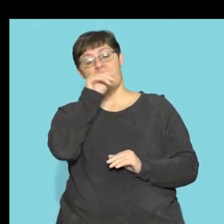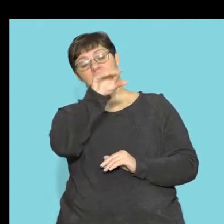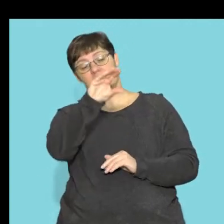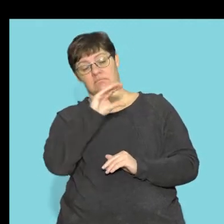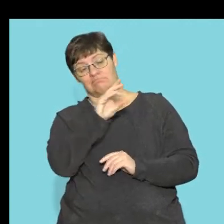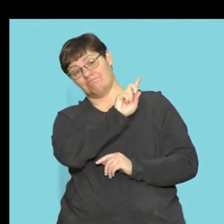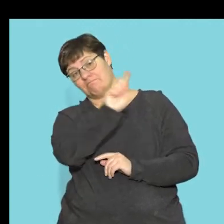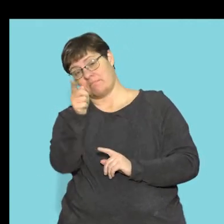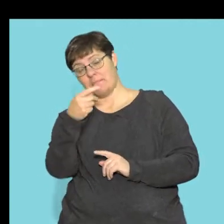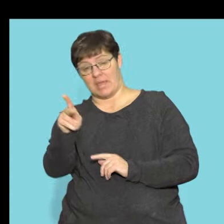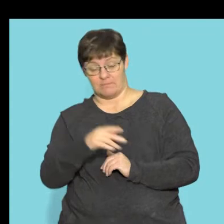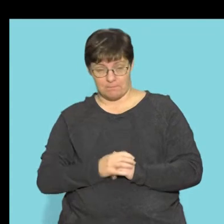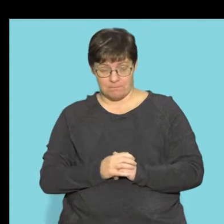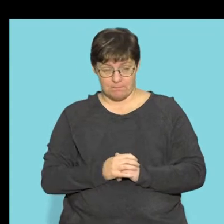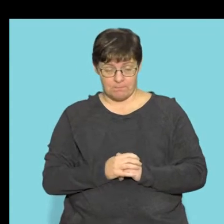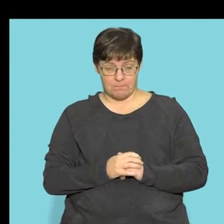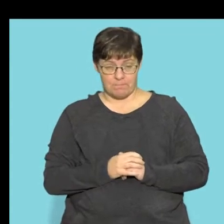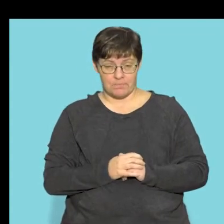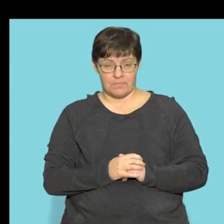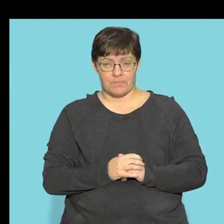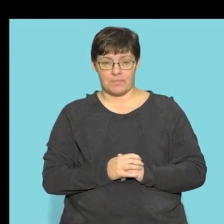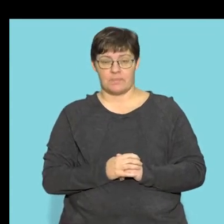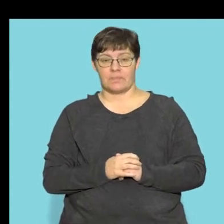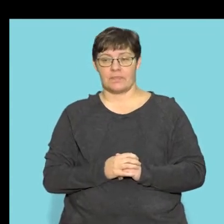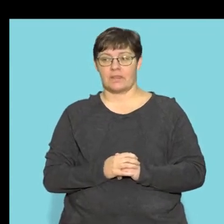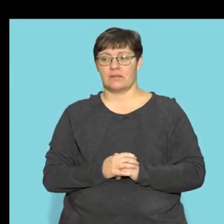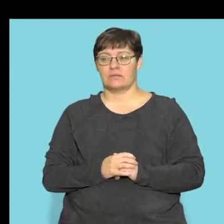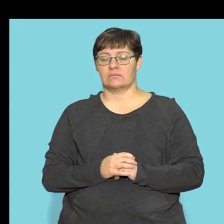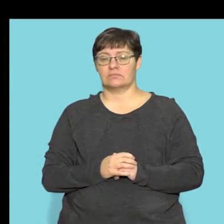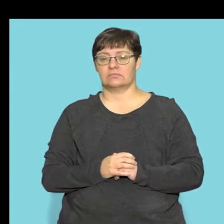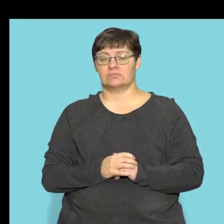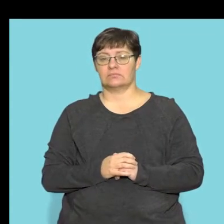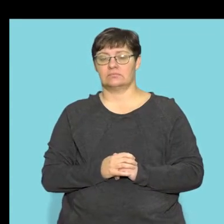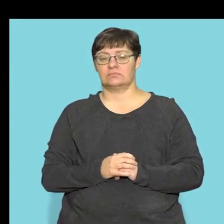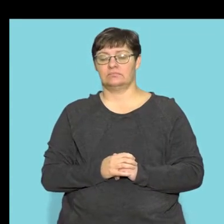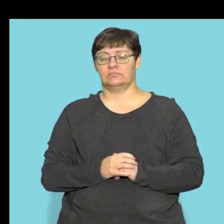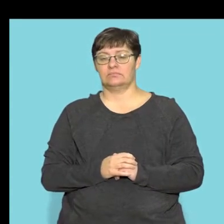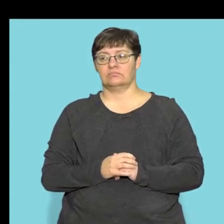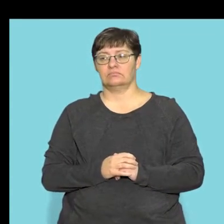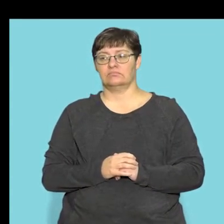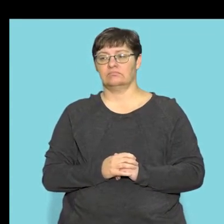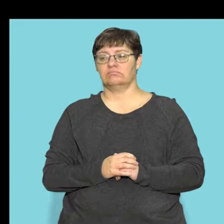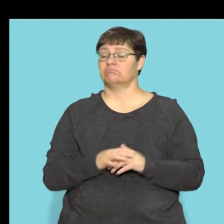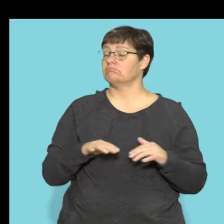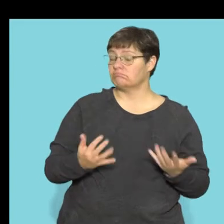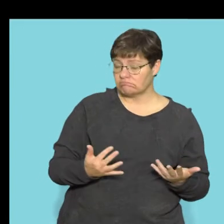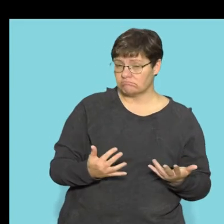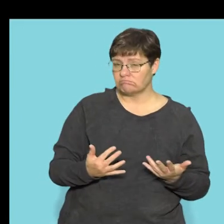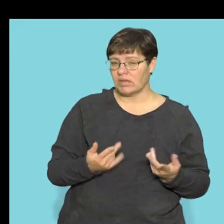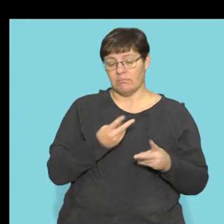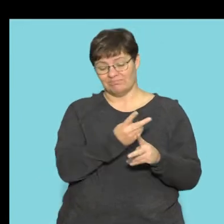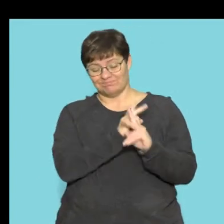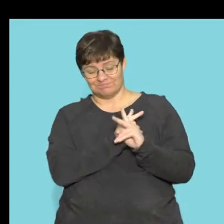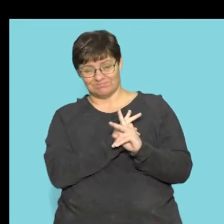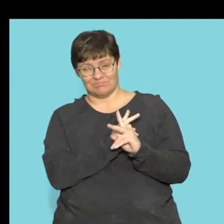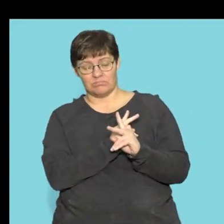loan amount that you need to calculate. And then if you do this, which is taking out